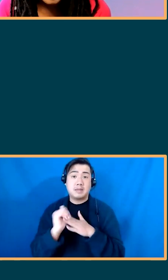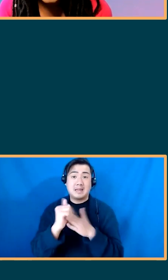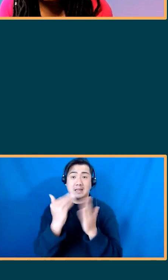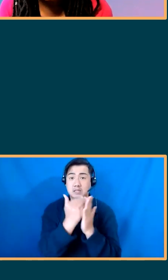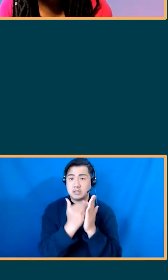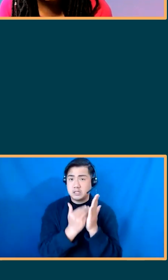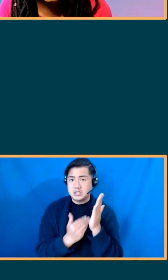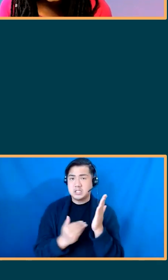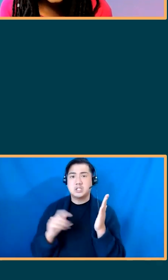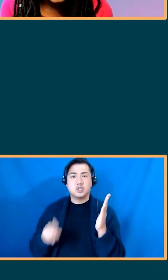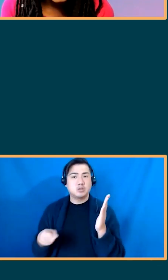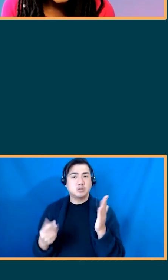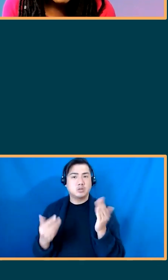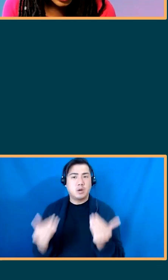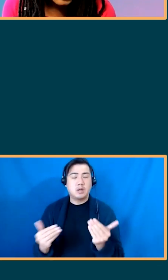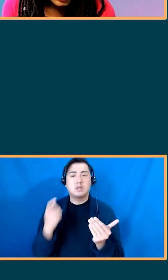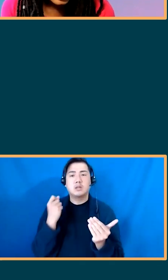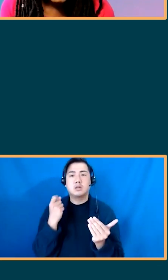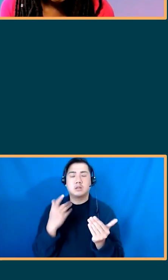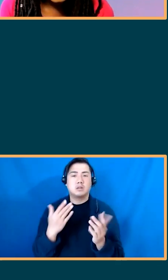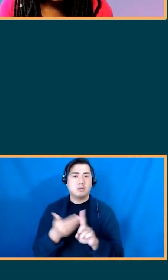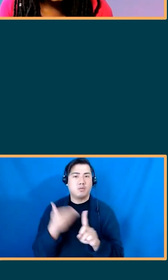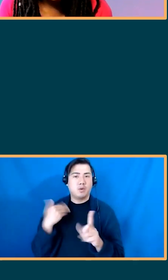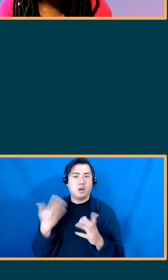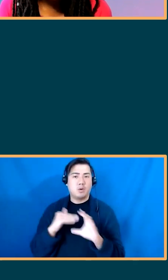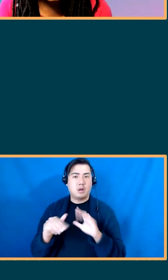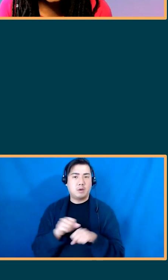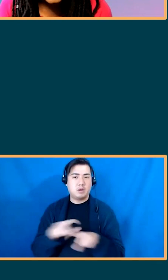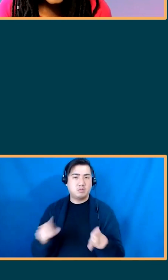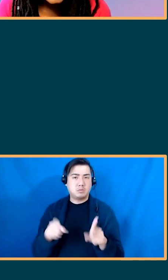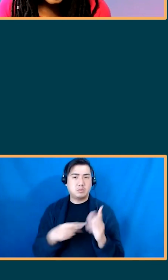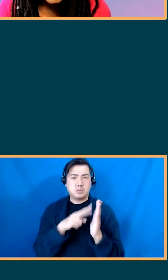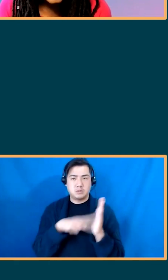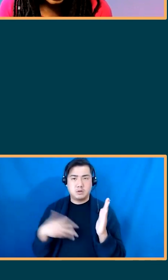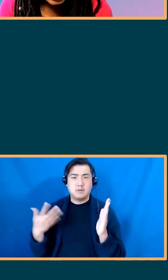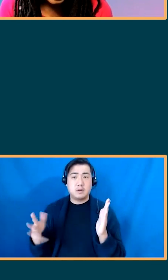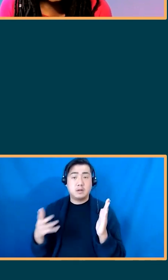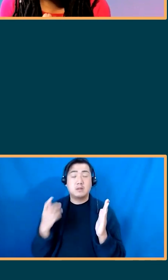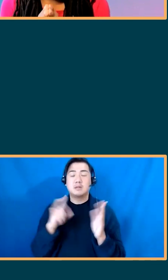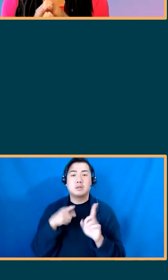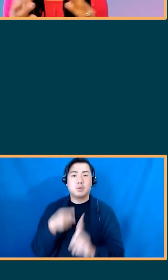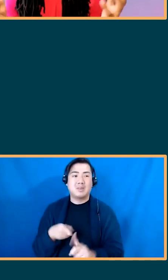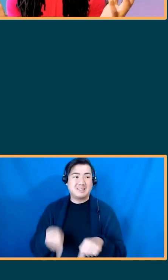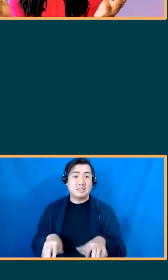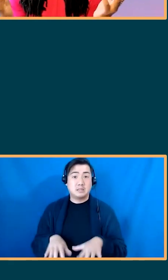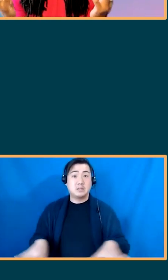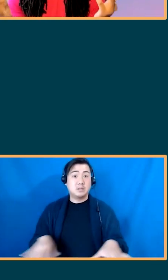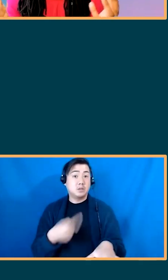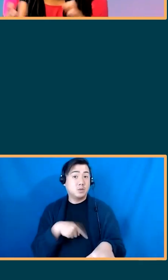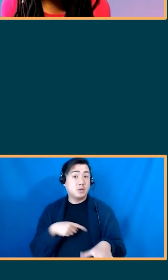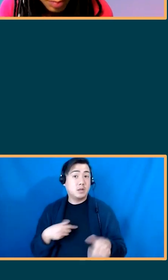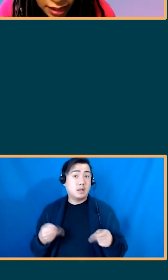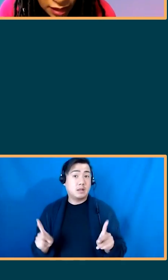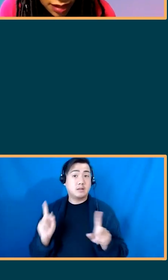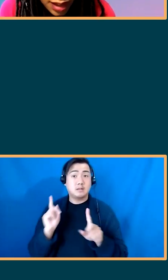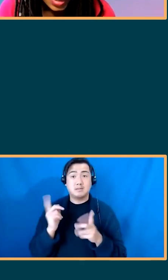should have arrived to you in an email. But the main thing is that this is a space where we allow for